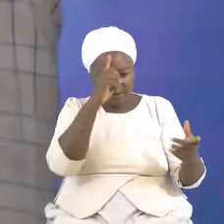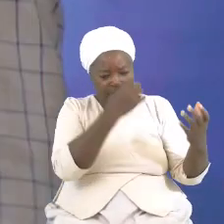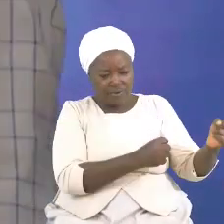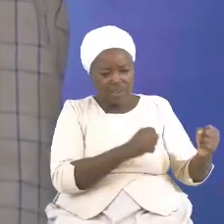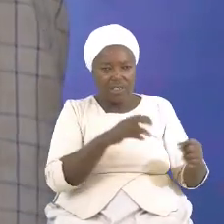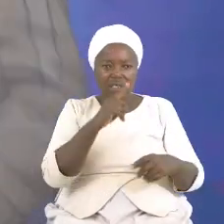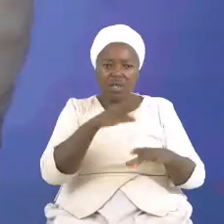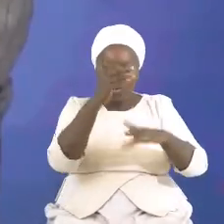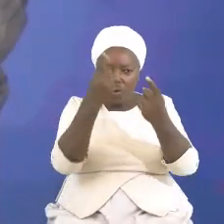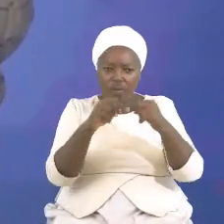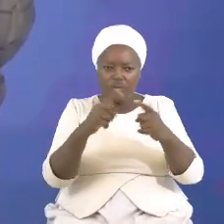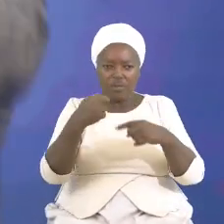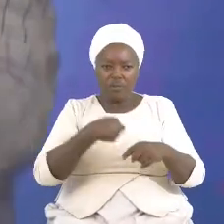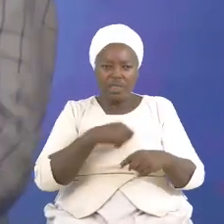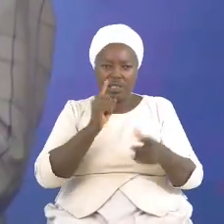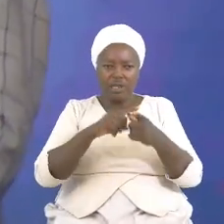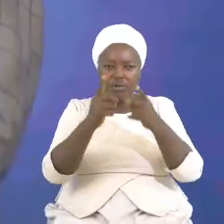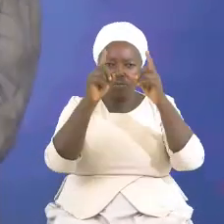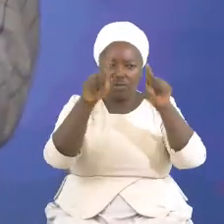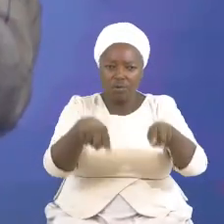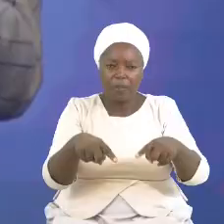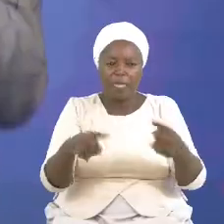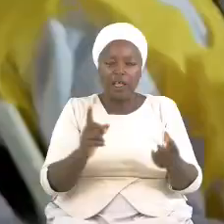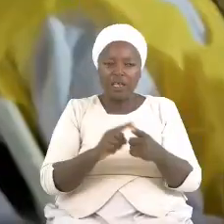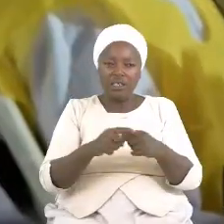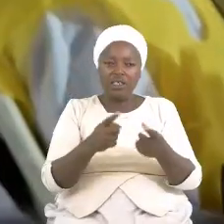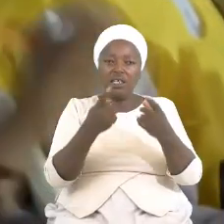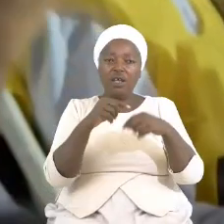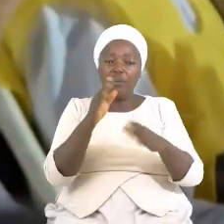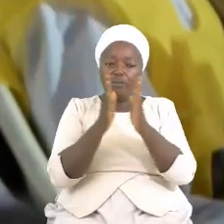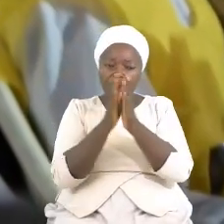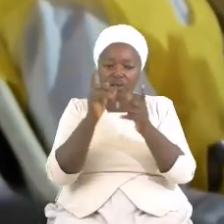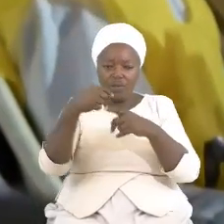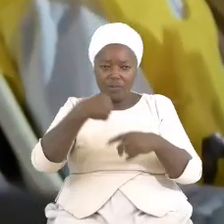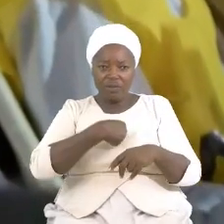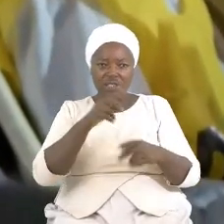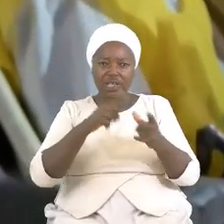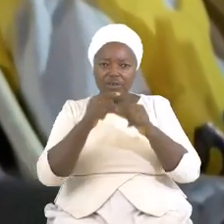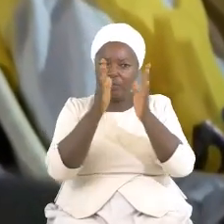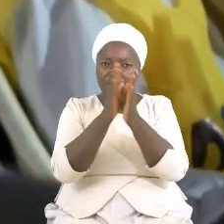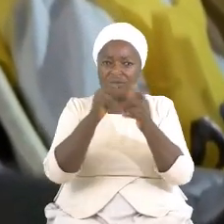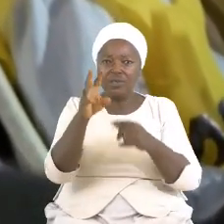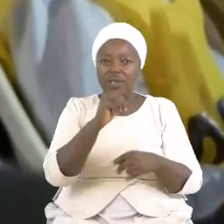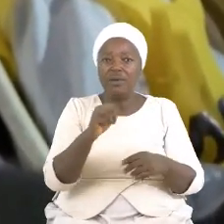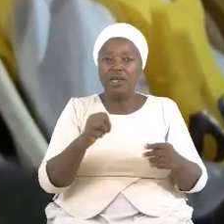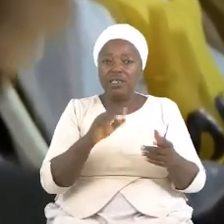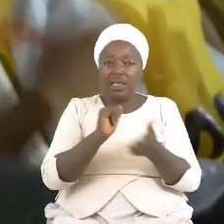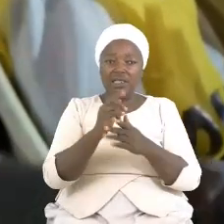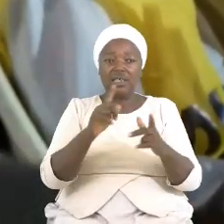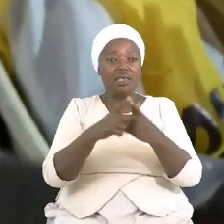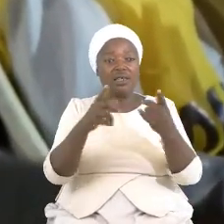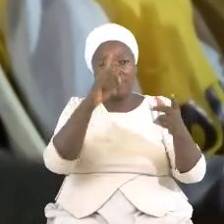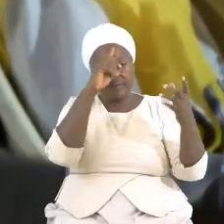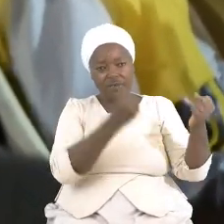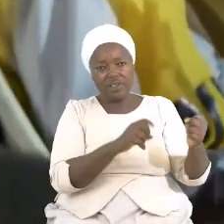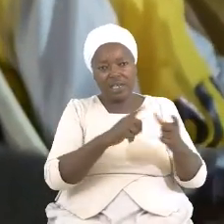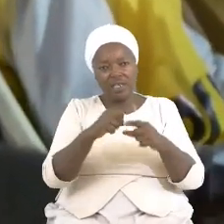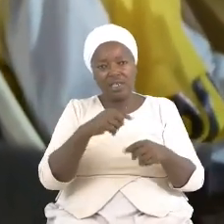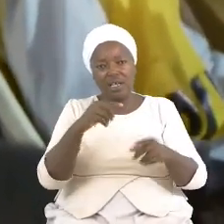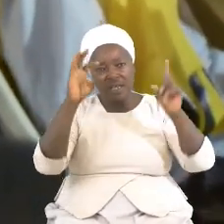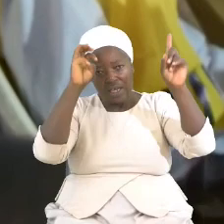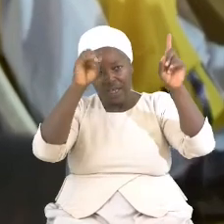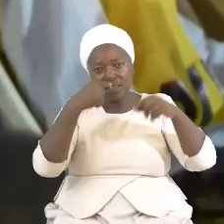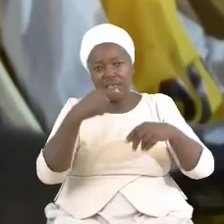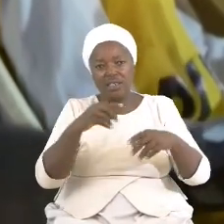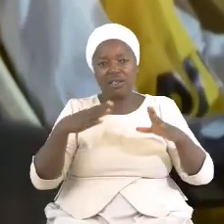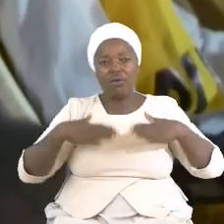great faith. It says, call unto me, and then you called unto him. That's great faith. It says, confess your sin and